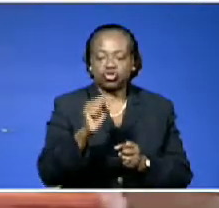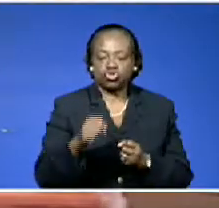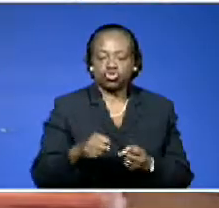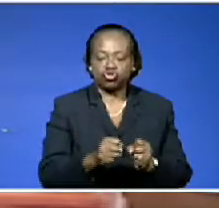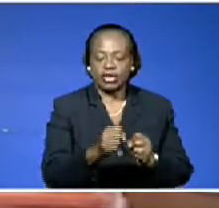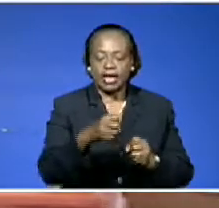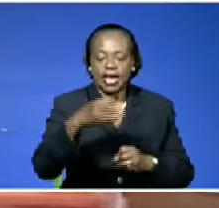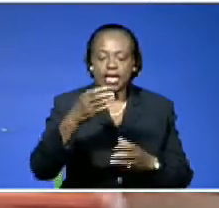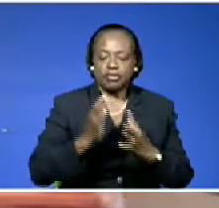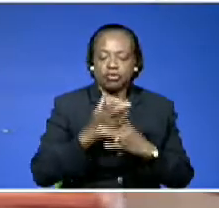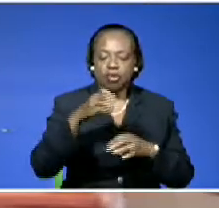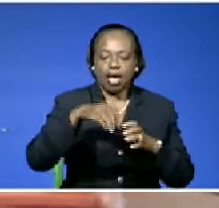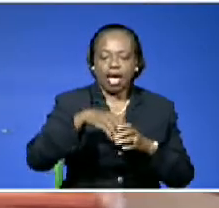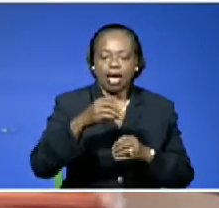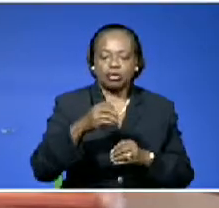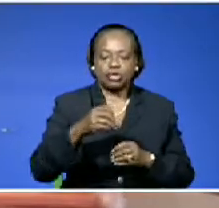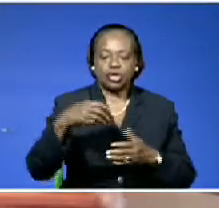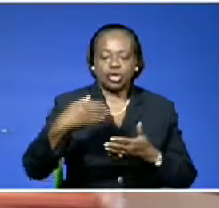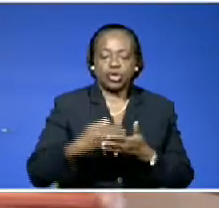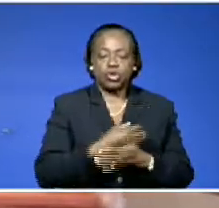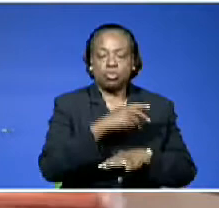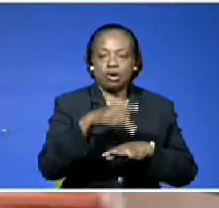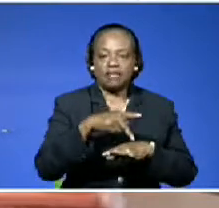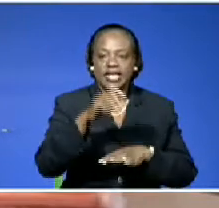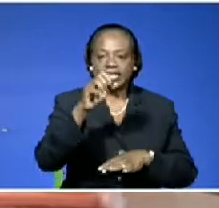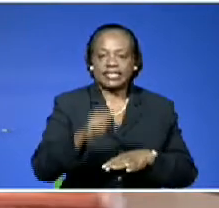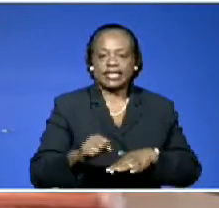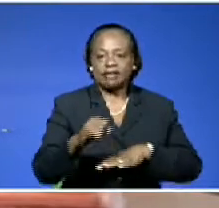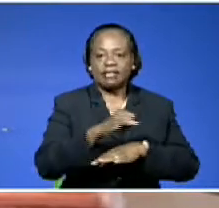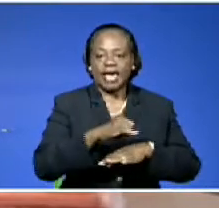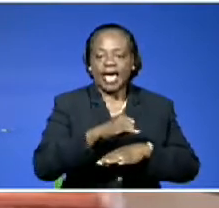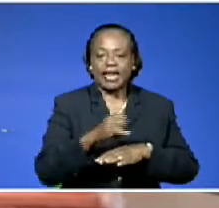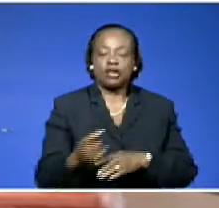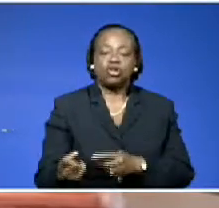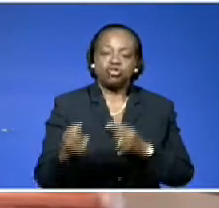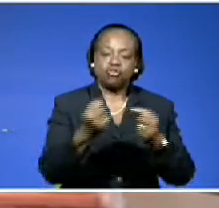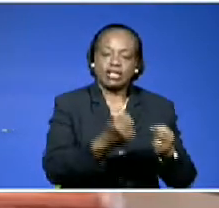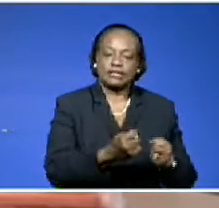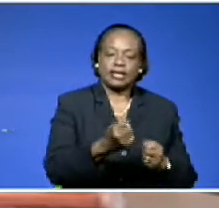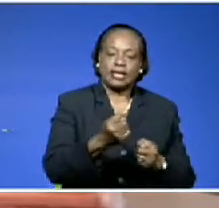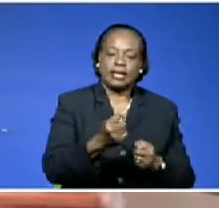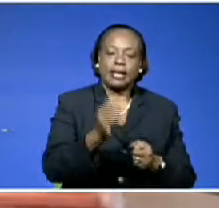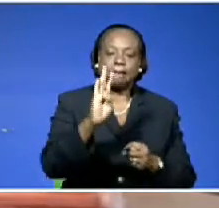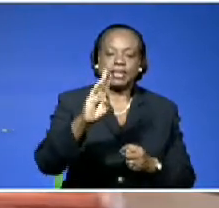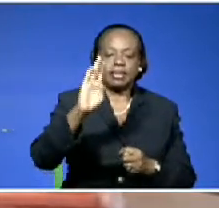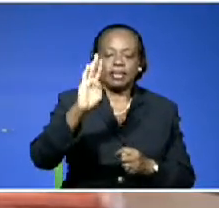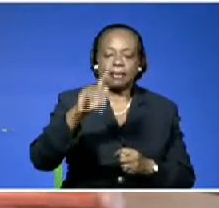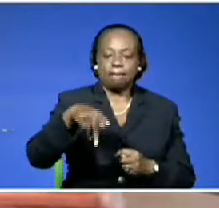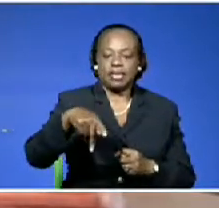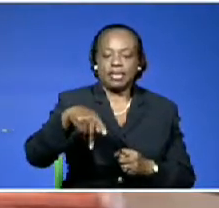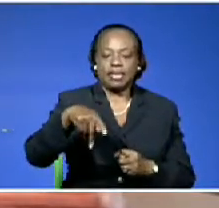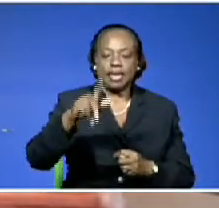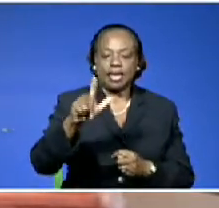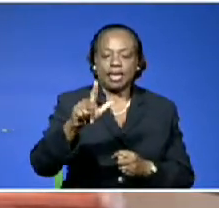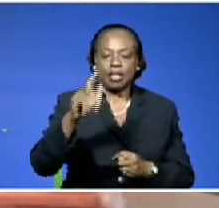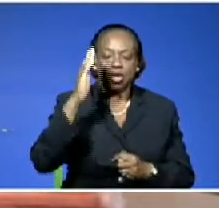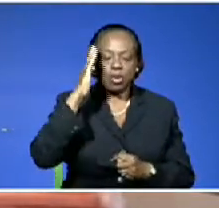As a result of that new contract with Sun Island Transfer, BPL was able to